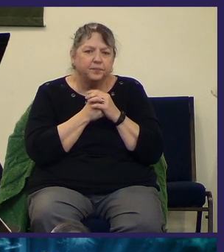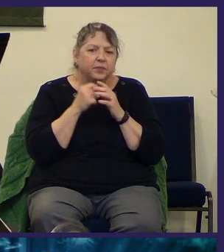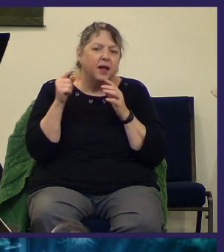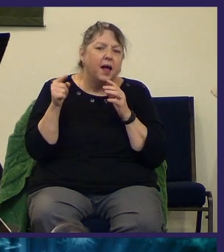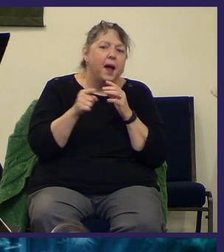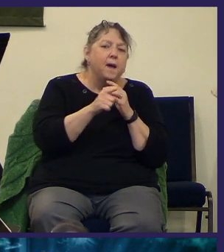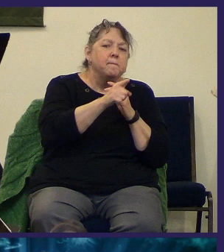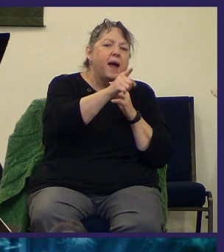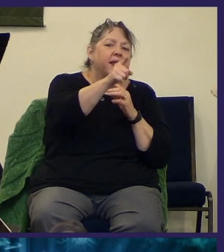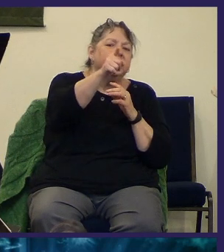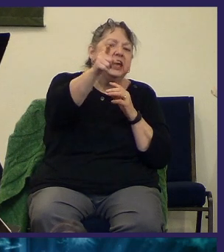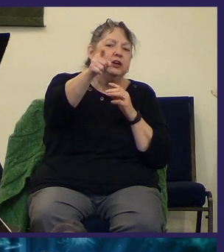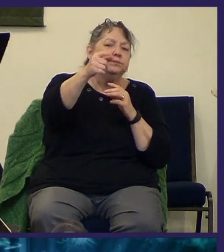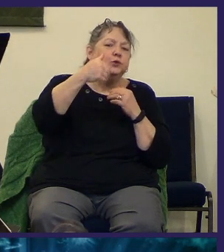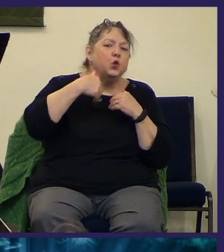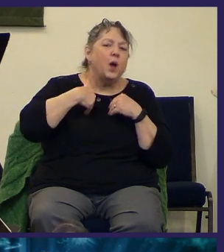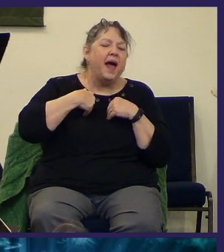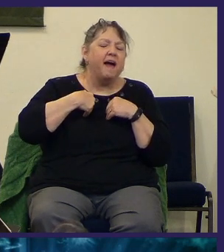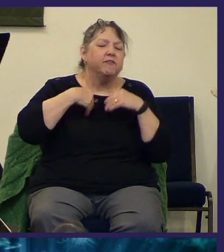notice you have one in the back